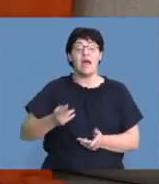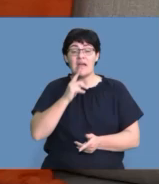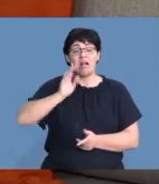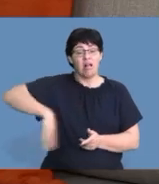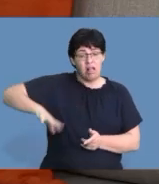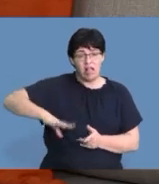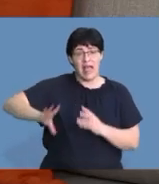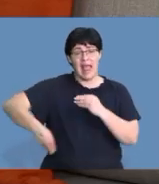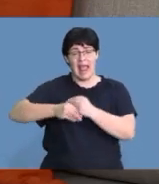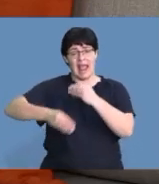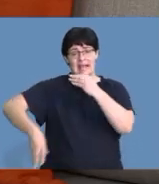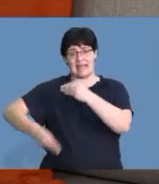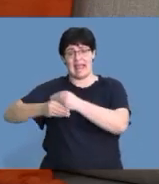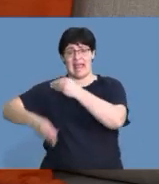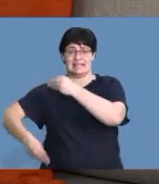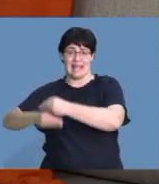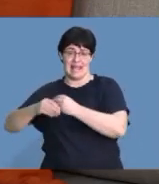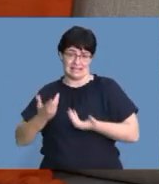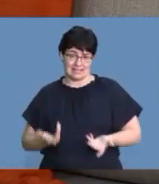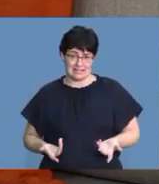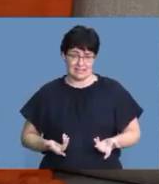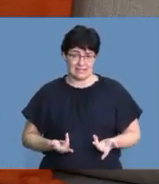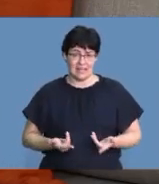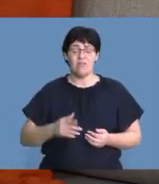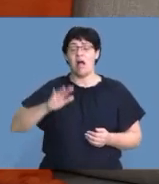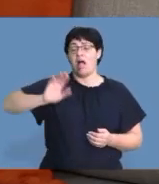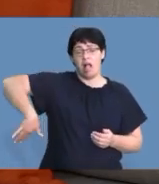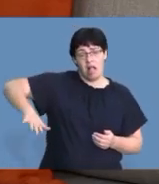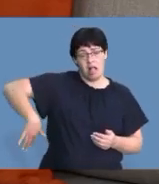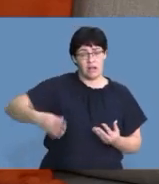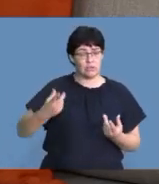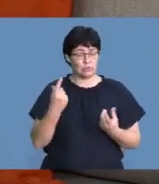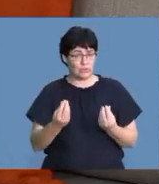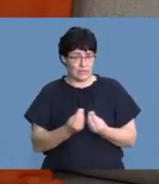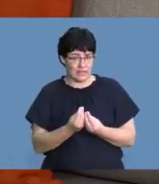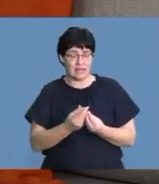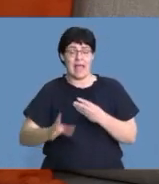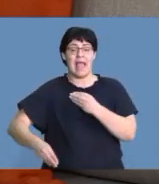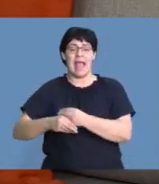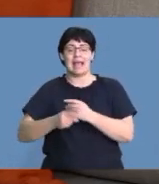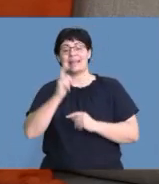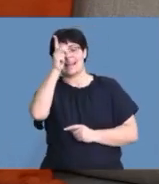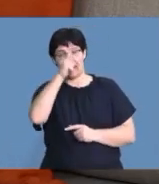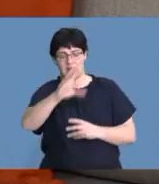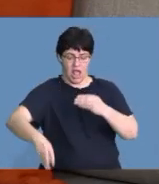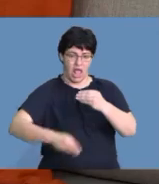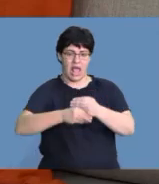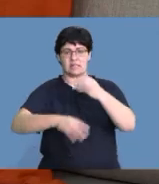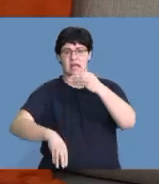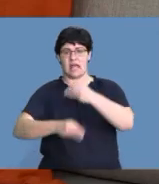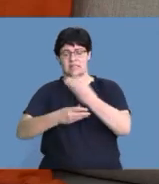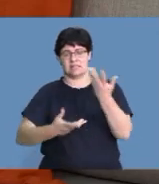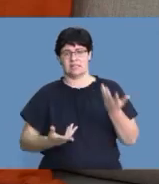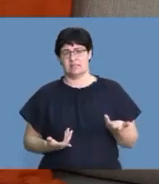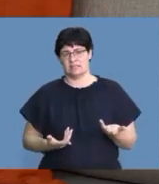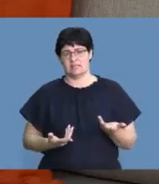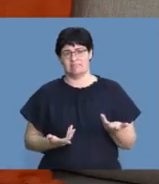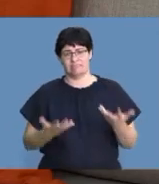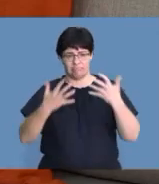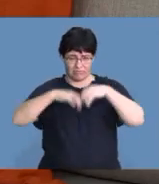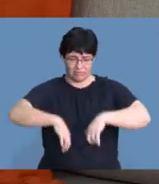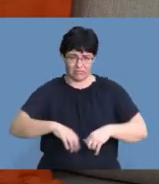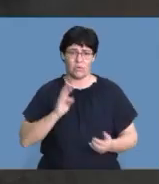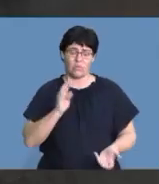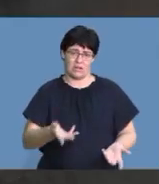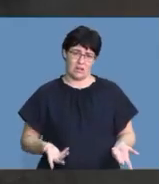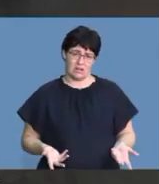up. Neglect adds up. So if you neglect to do things, it actually adds up and it breaks things down.